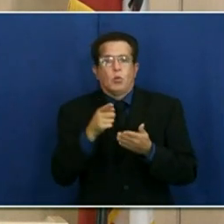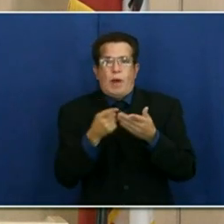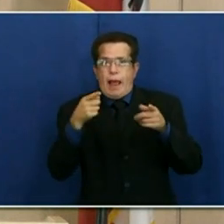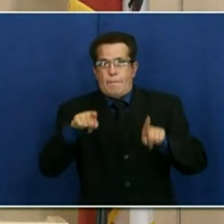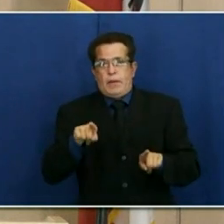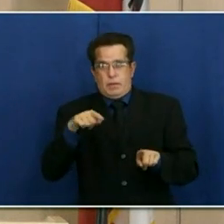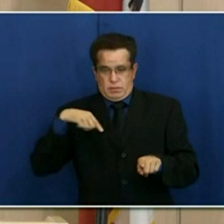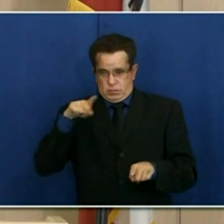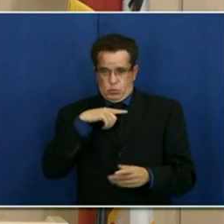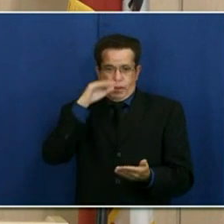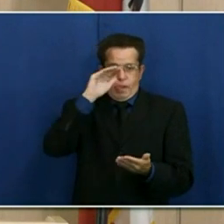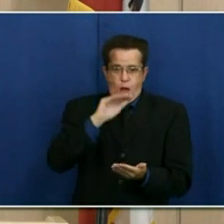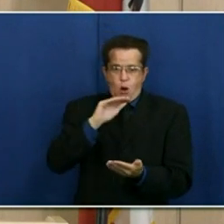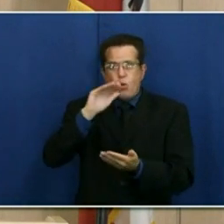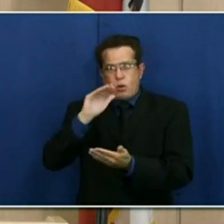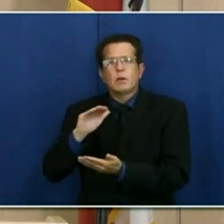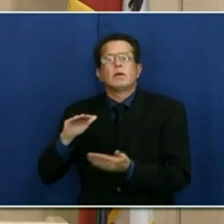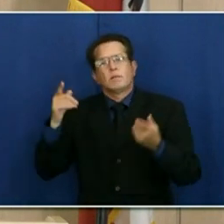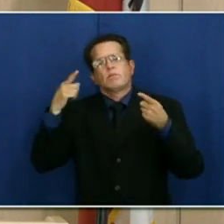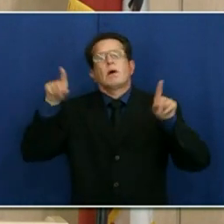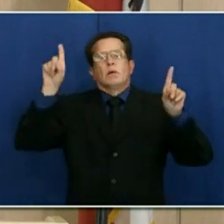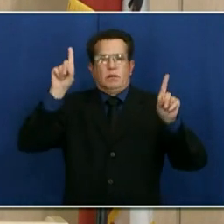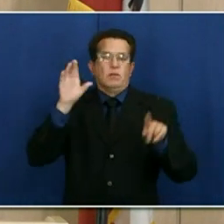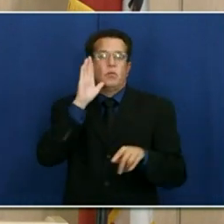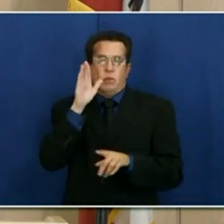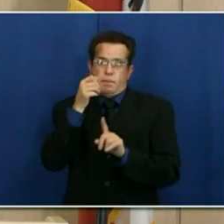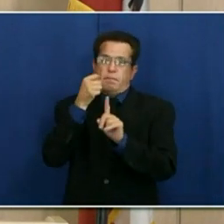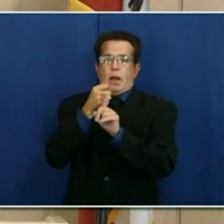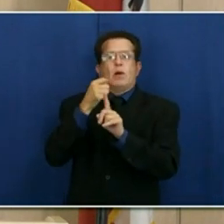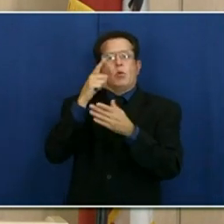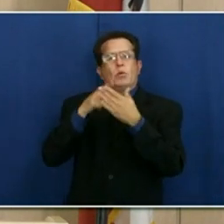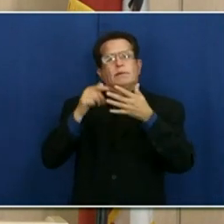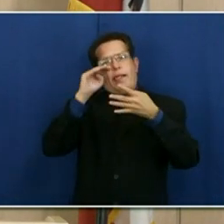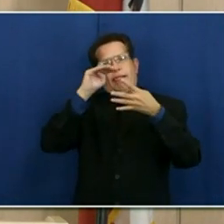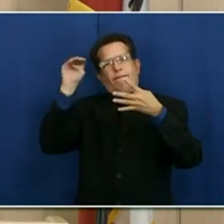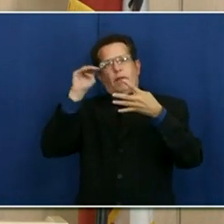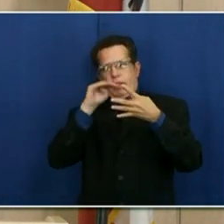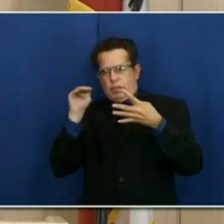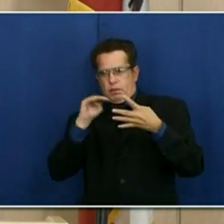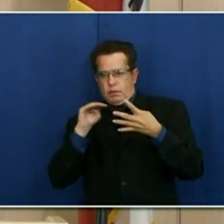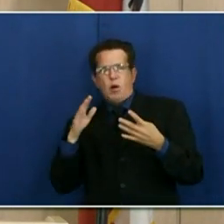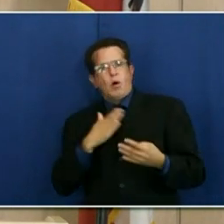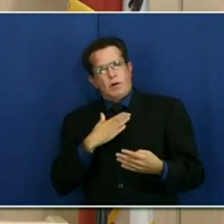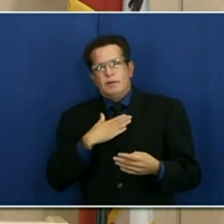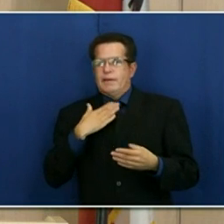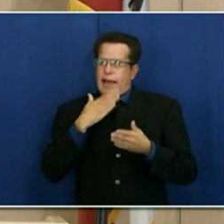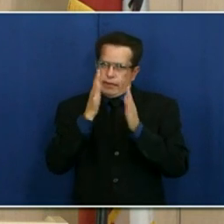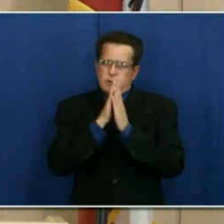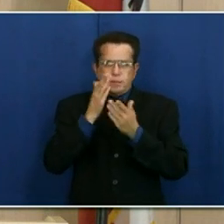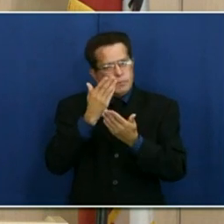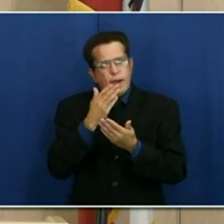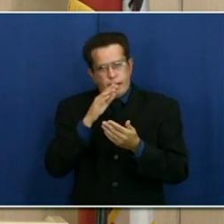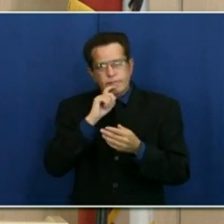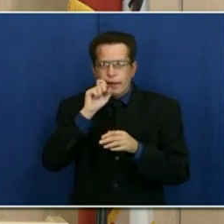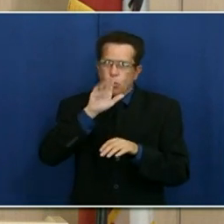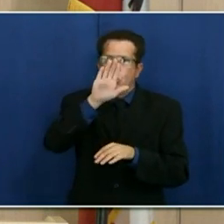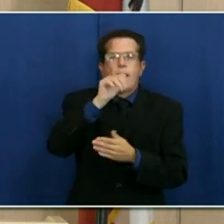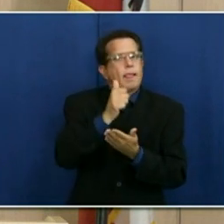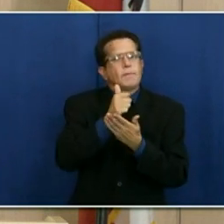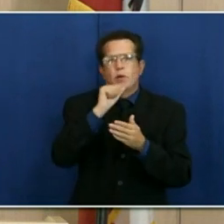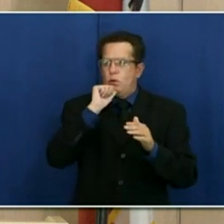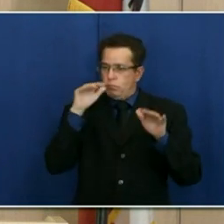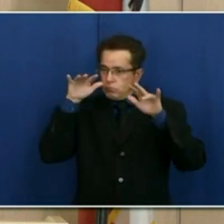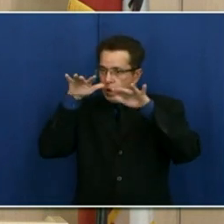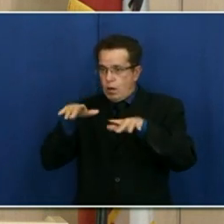will lower our case count, which will control and influence the tier we're in. And again, we're asking the public, please avoid the gatherings, whether they